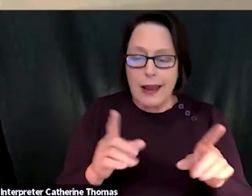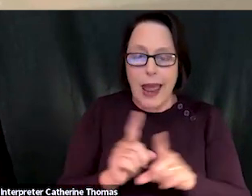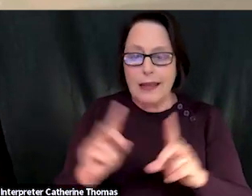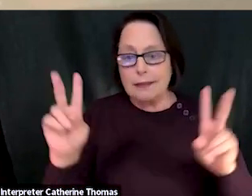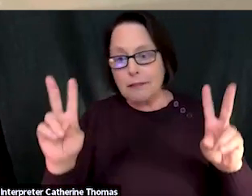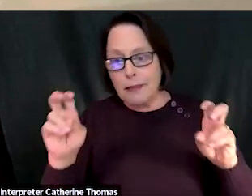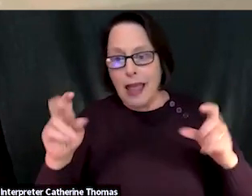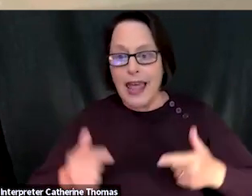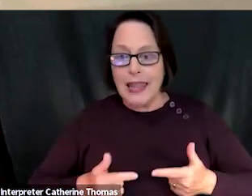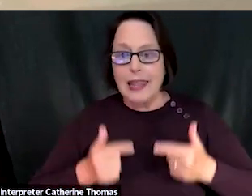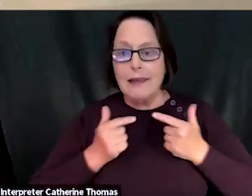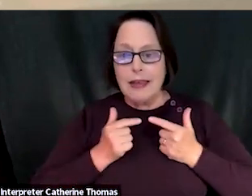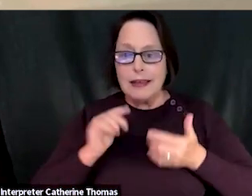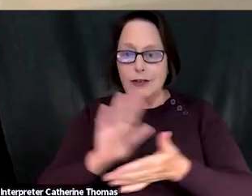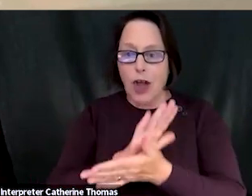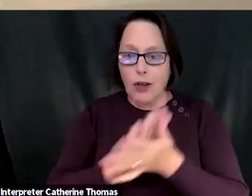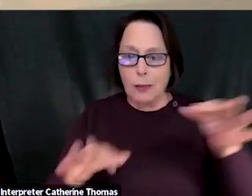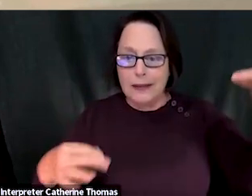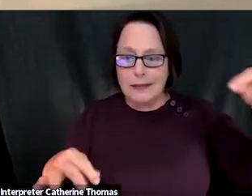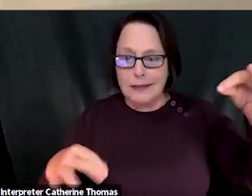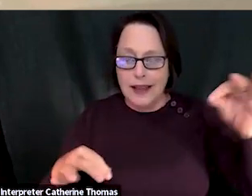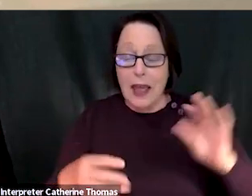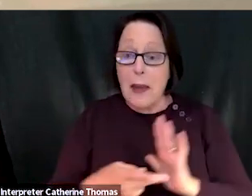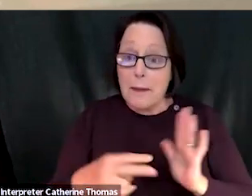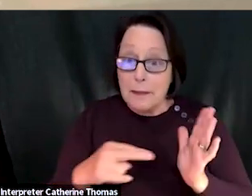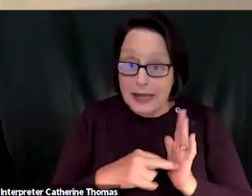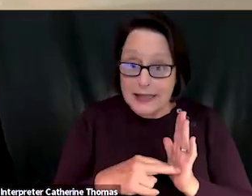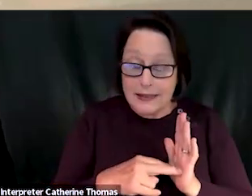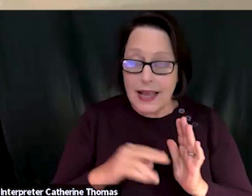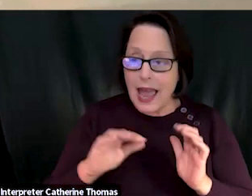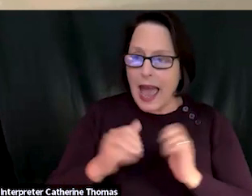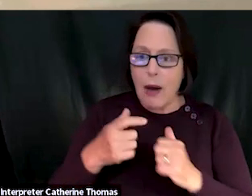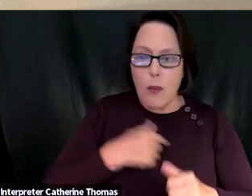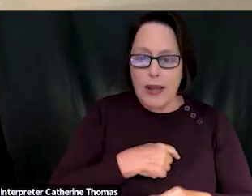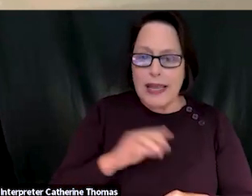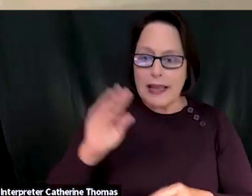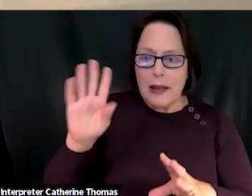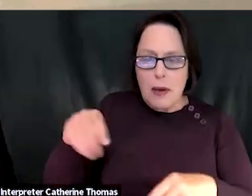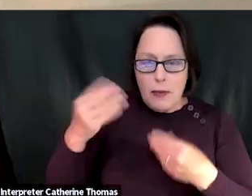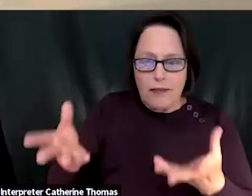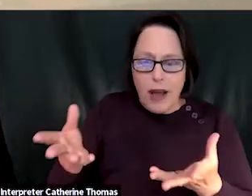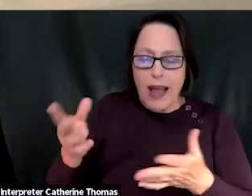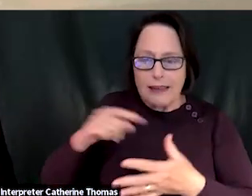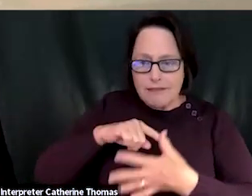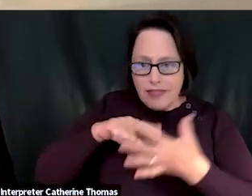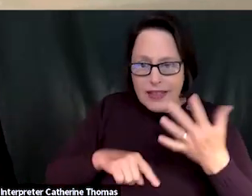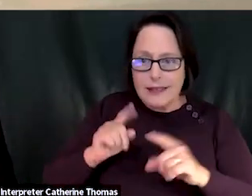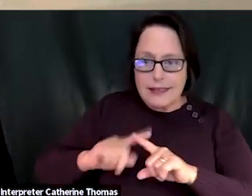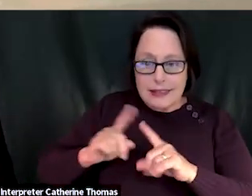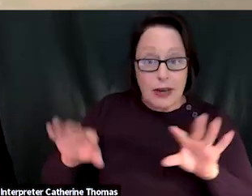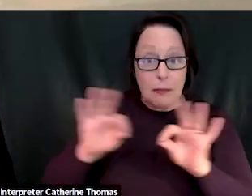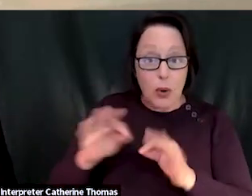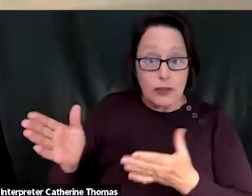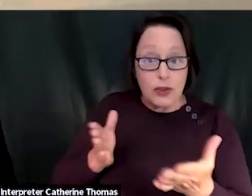document, and the way that we provide these important language access services to